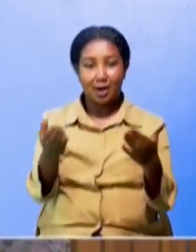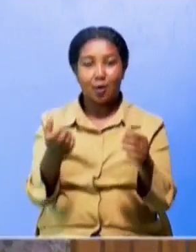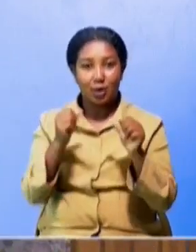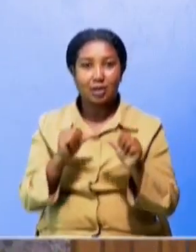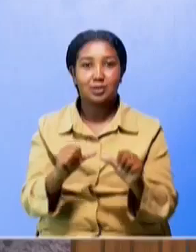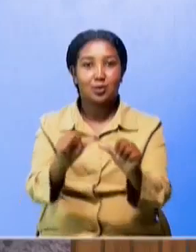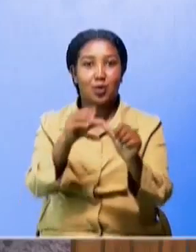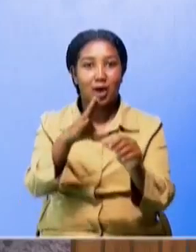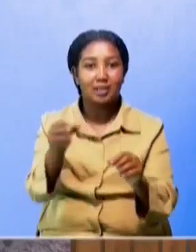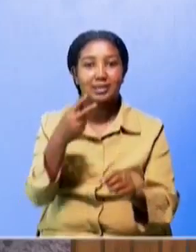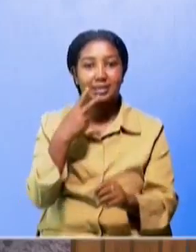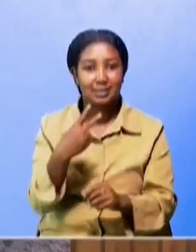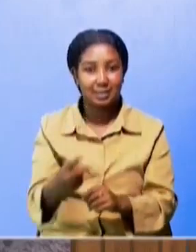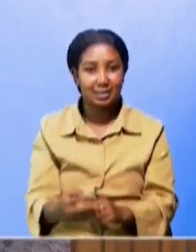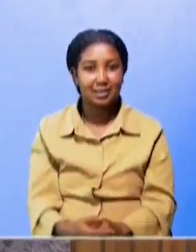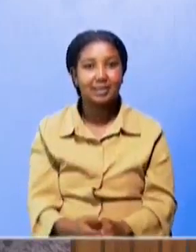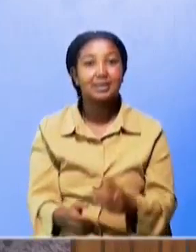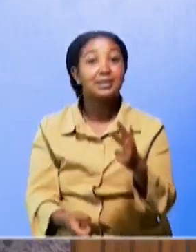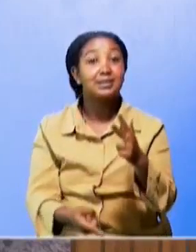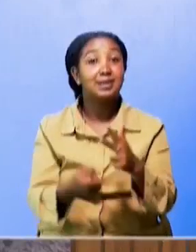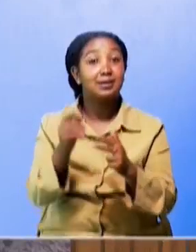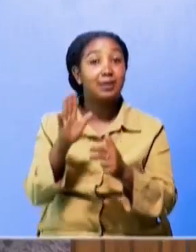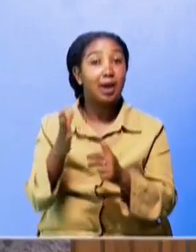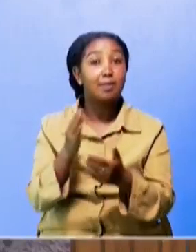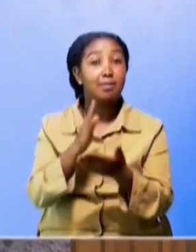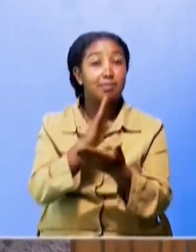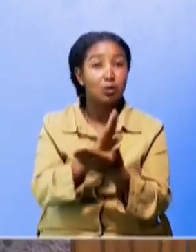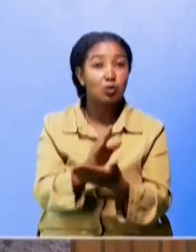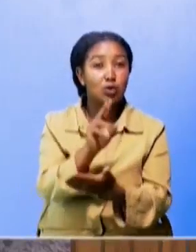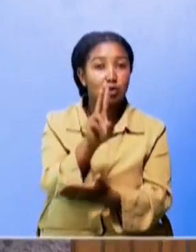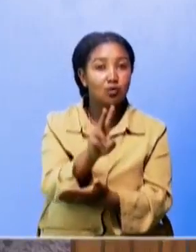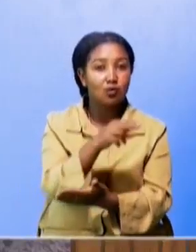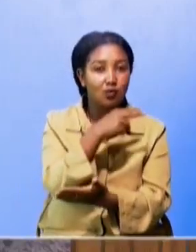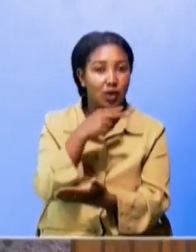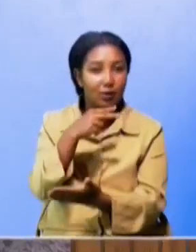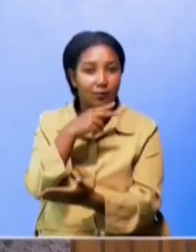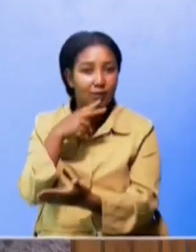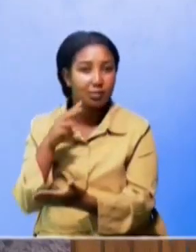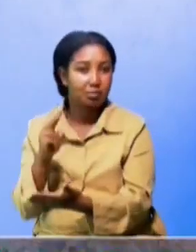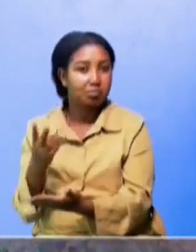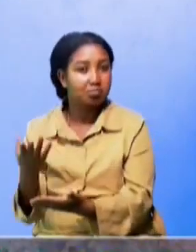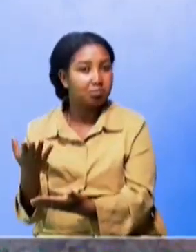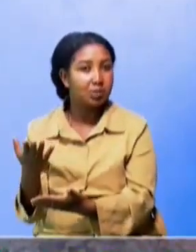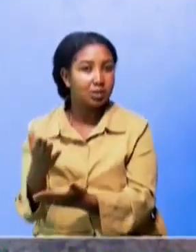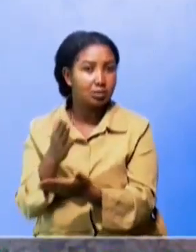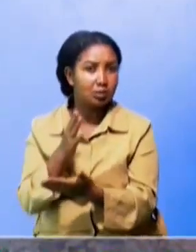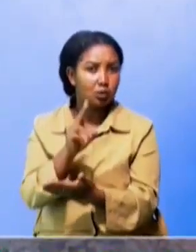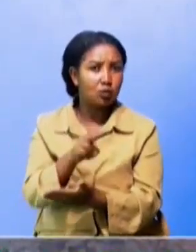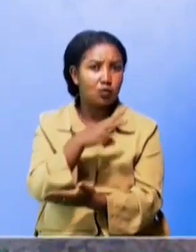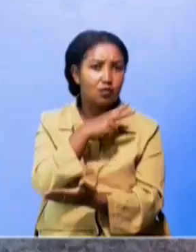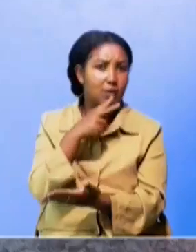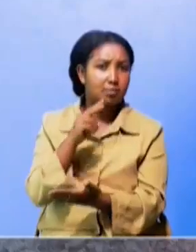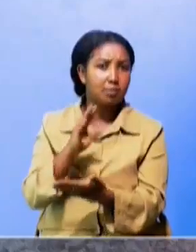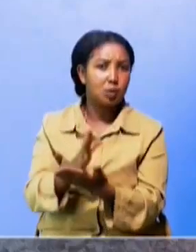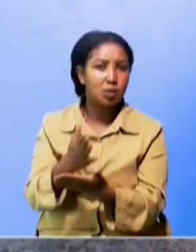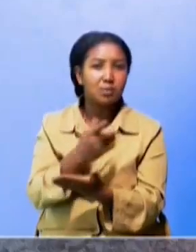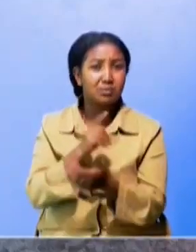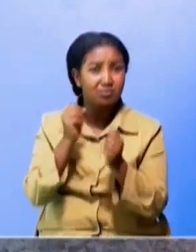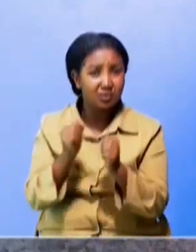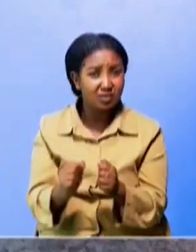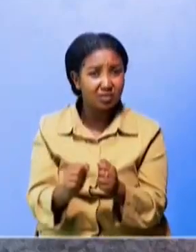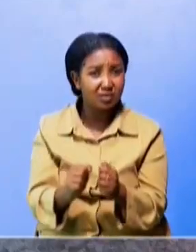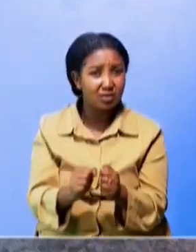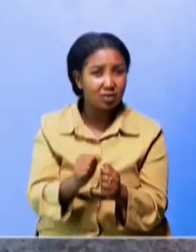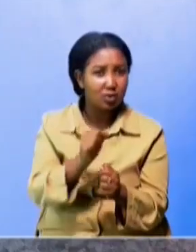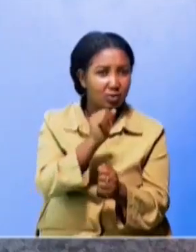go and see the third type between the two verbs. What do you mean by the two verbs? Is it possible to put